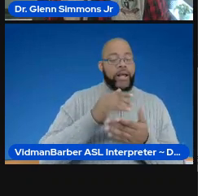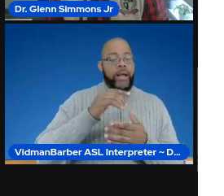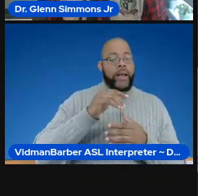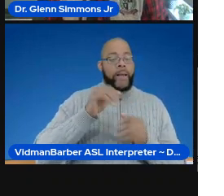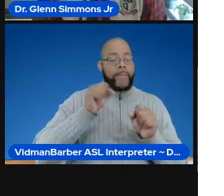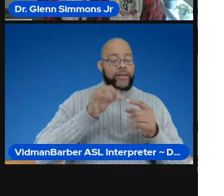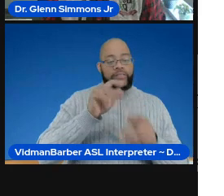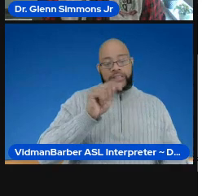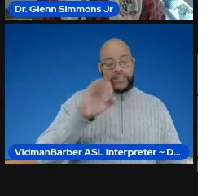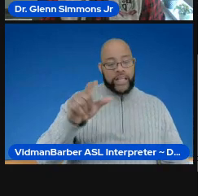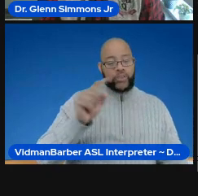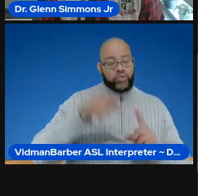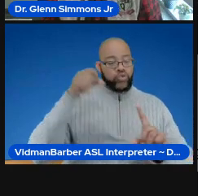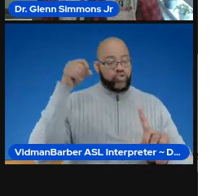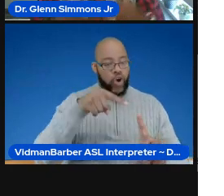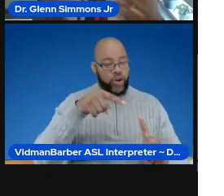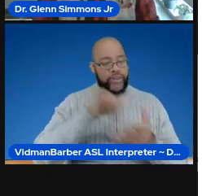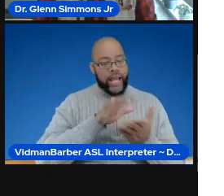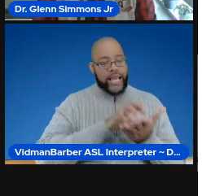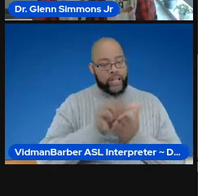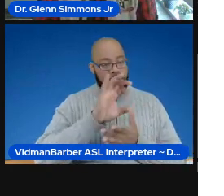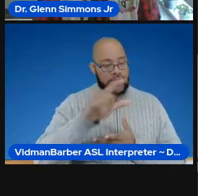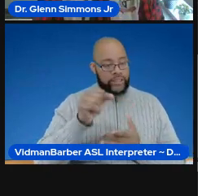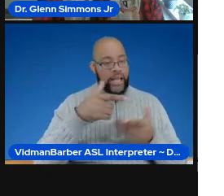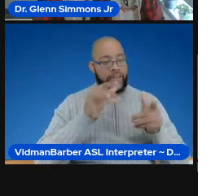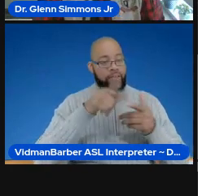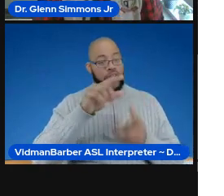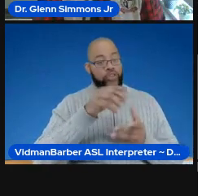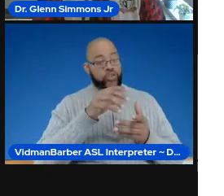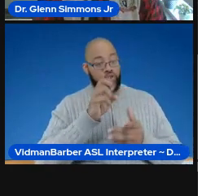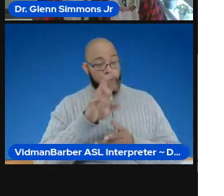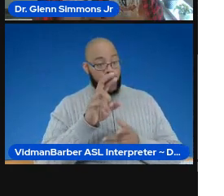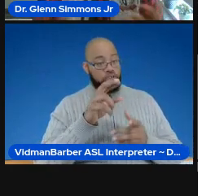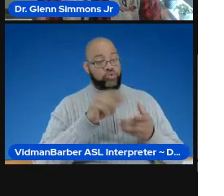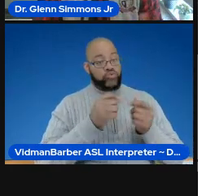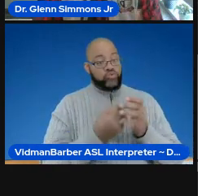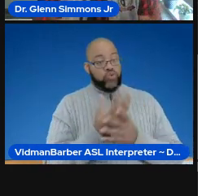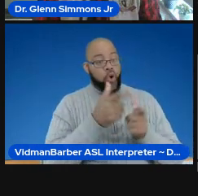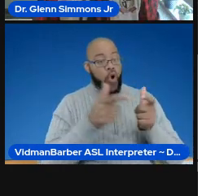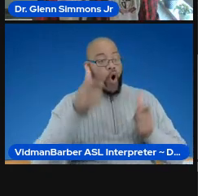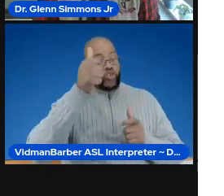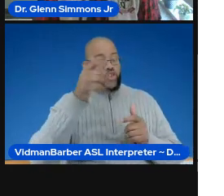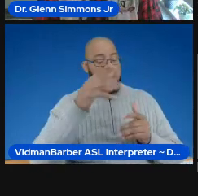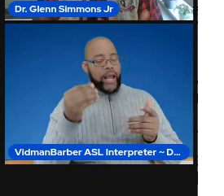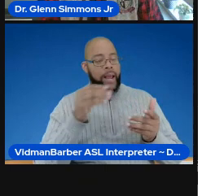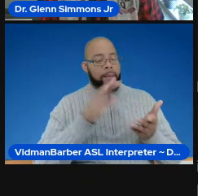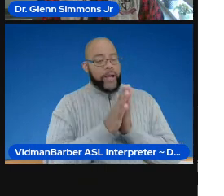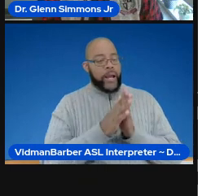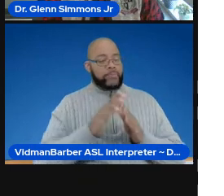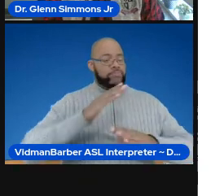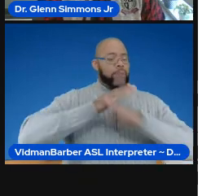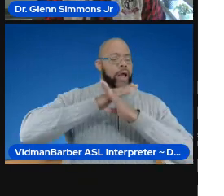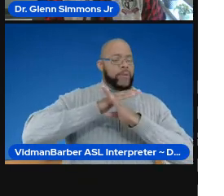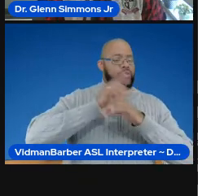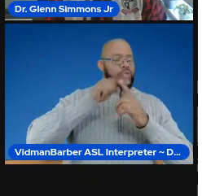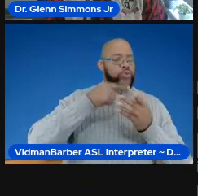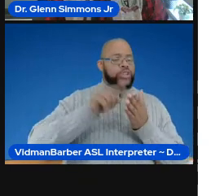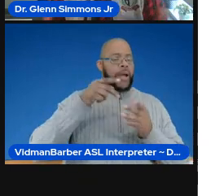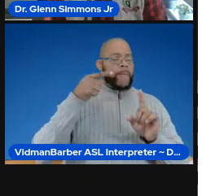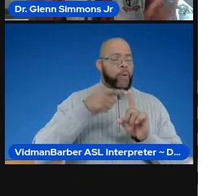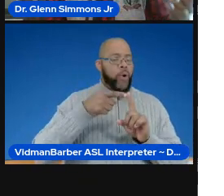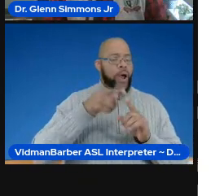cells to then target these cancer cells, allowing those tumors to grow larger and become essentially immune to checkpoint blockade